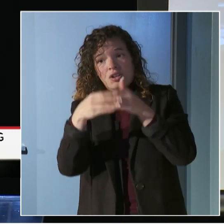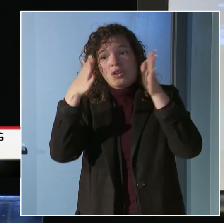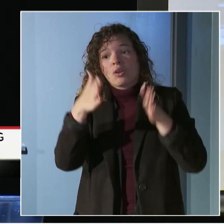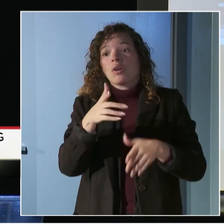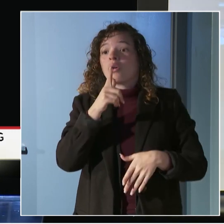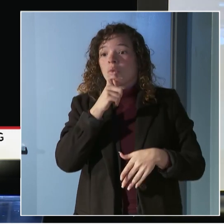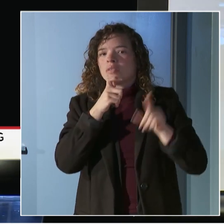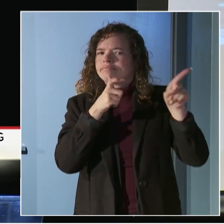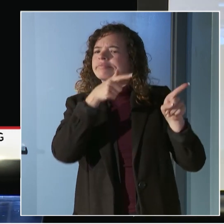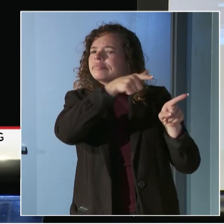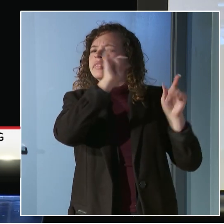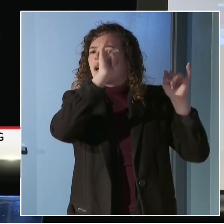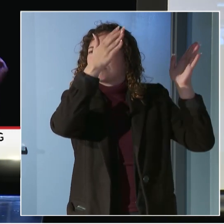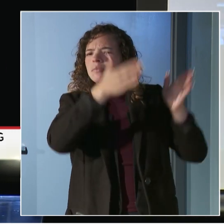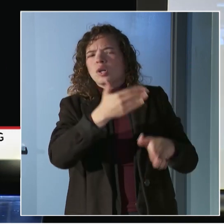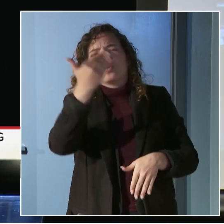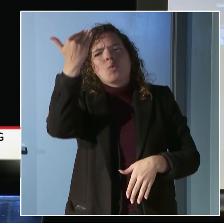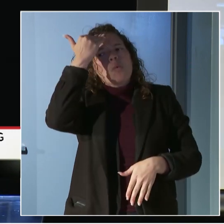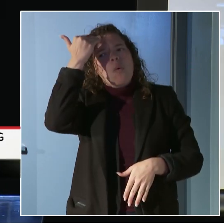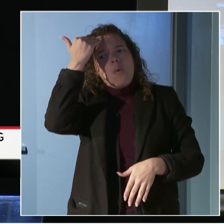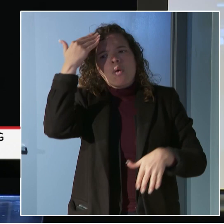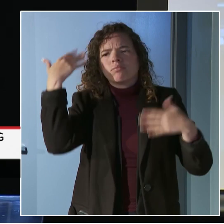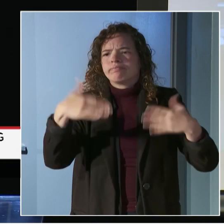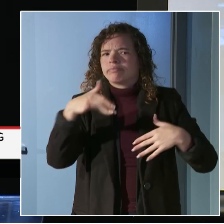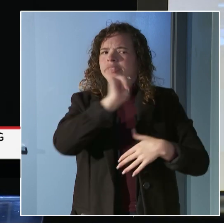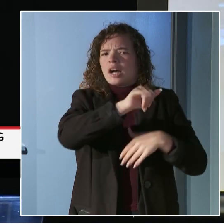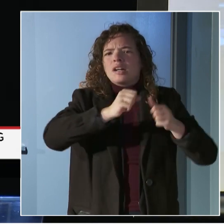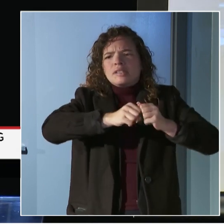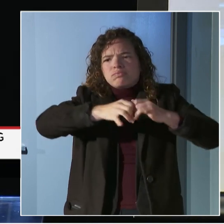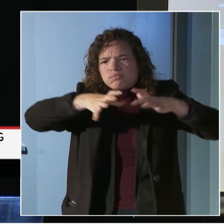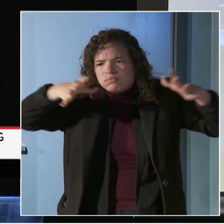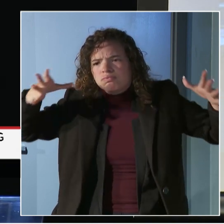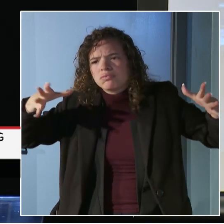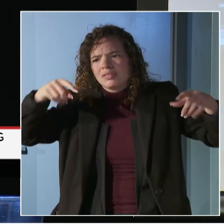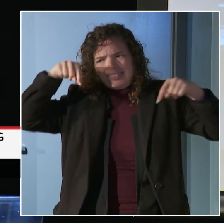Sitar to grow once before right here in this facility.